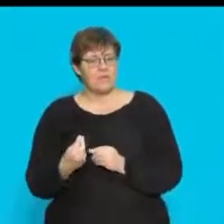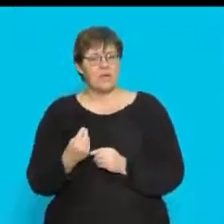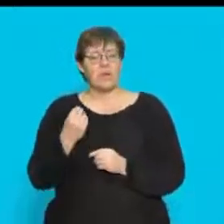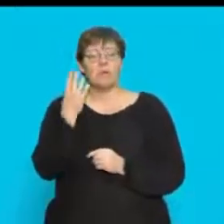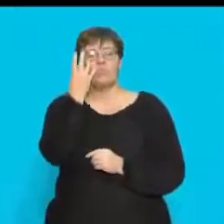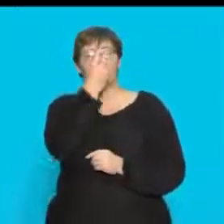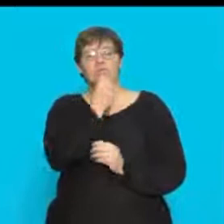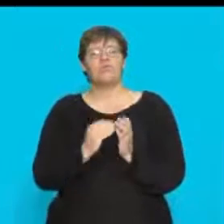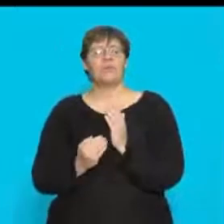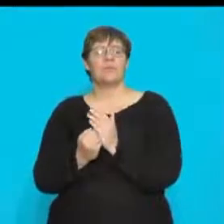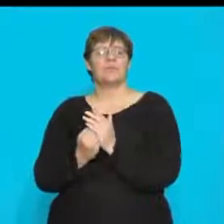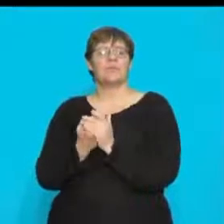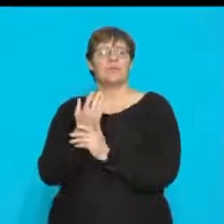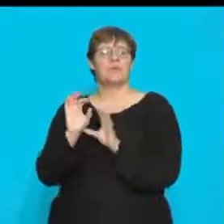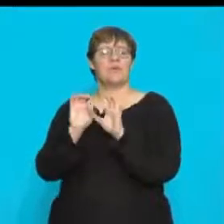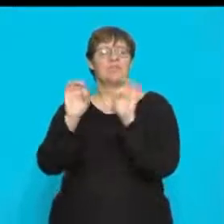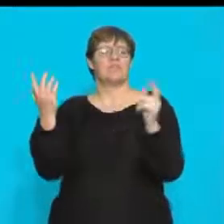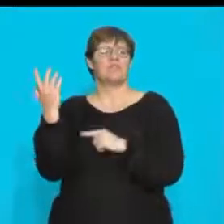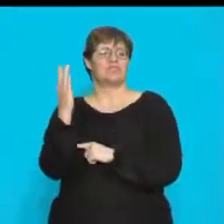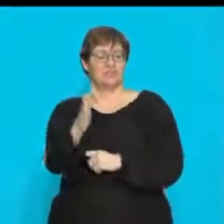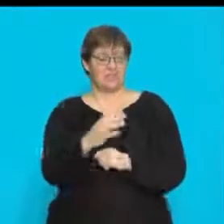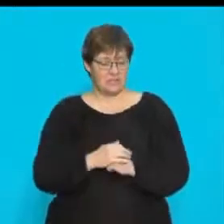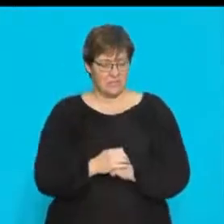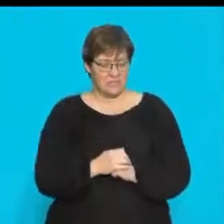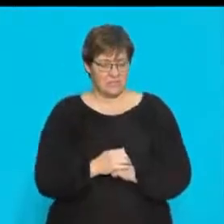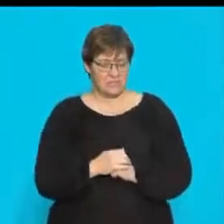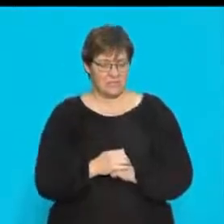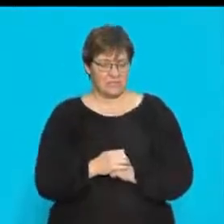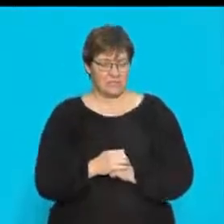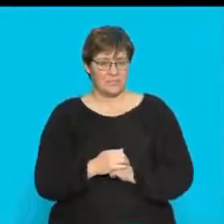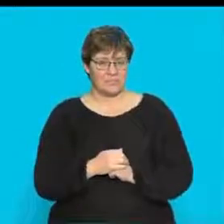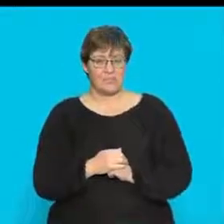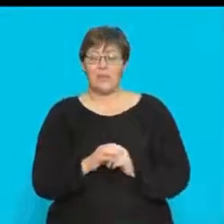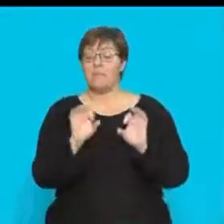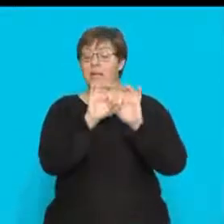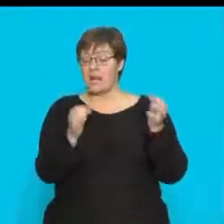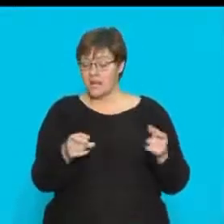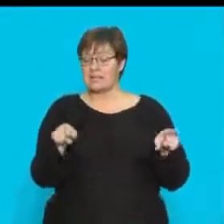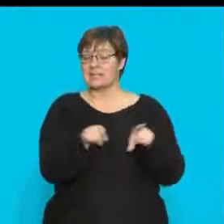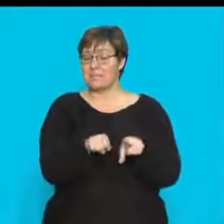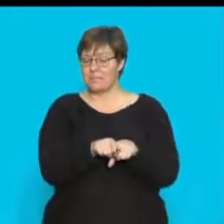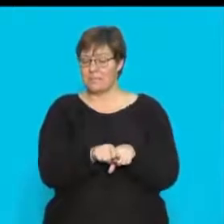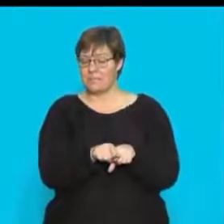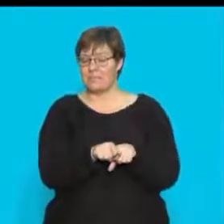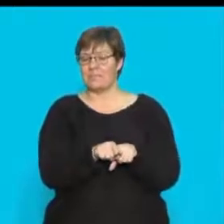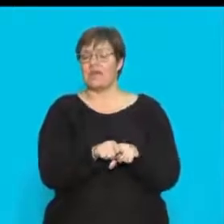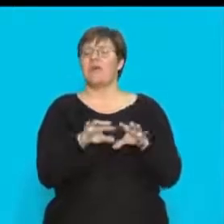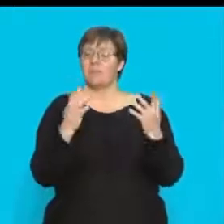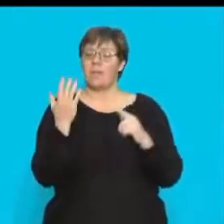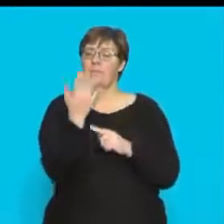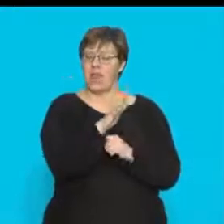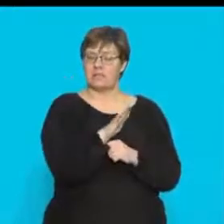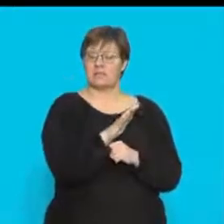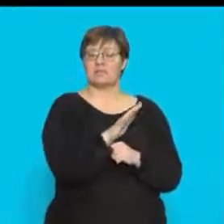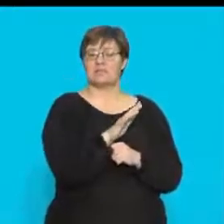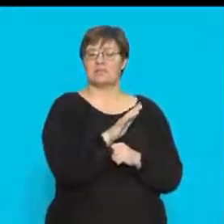A beautiful new banana tree. All right, banana is an example also of how some